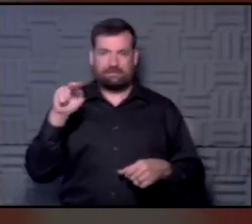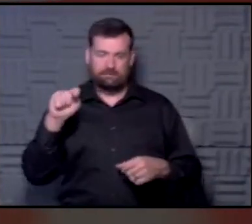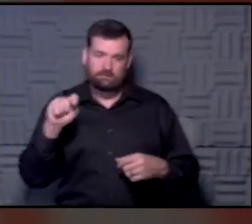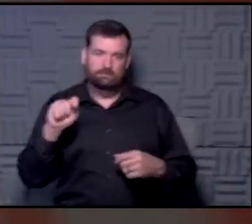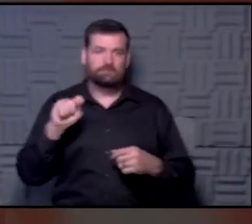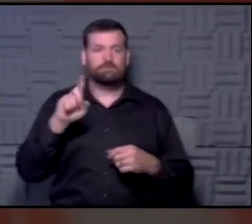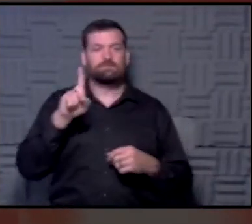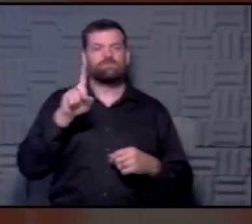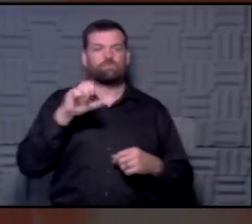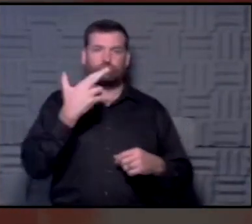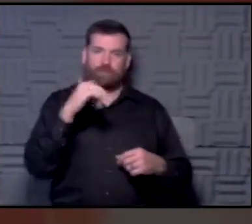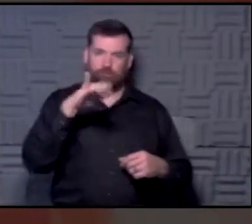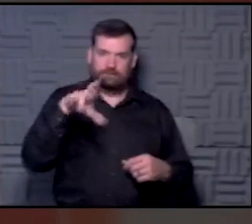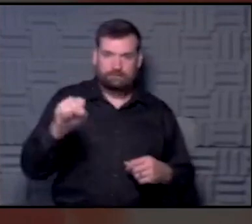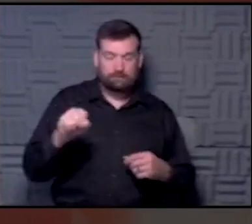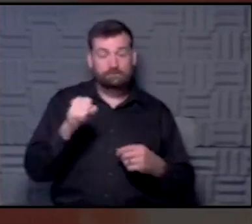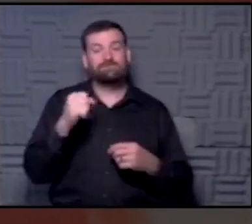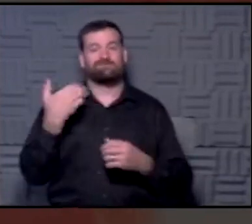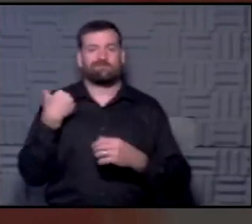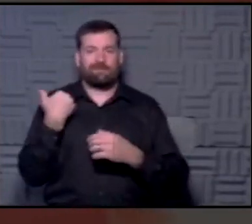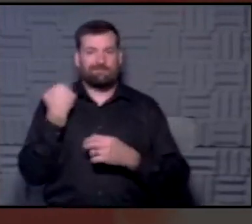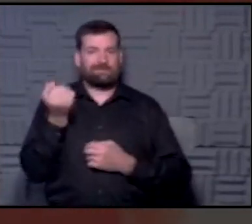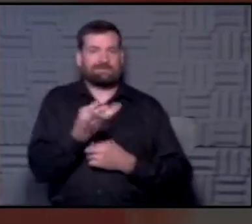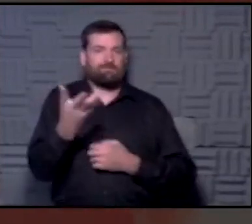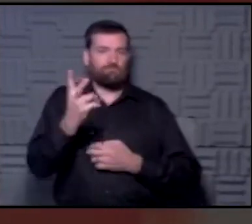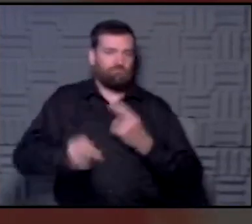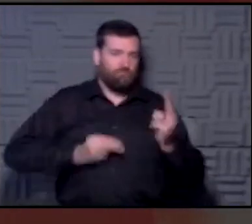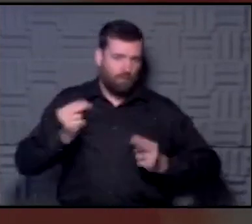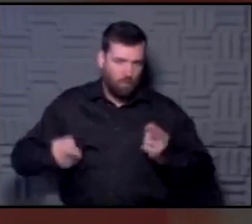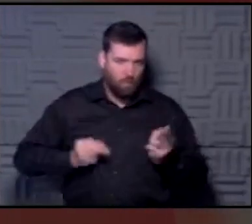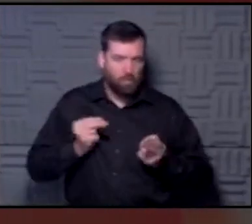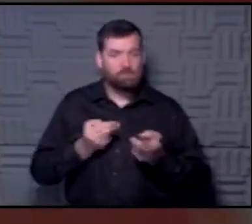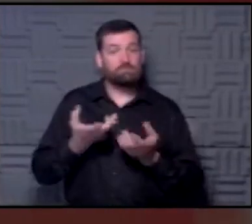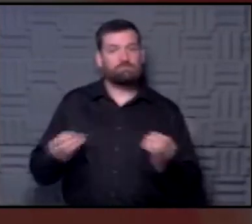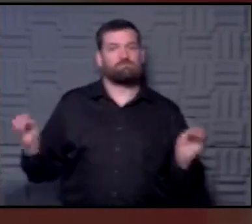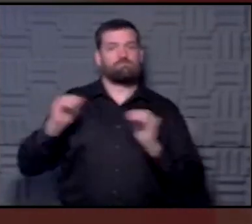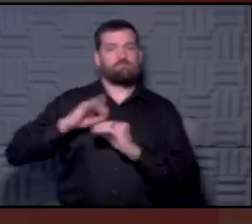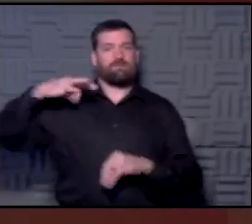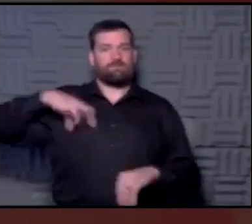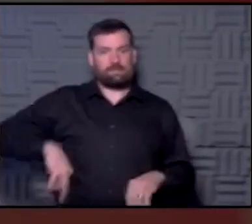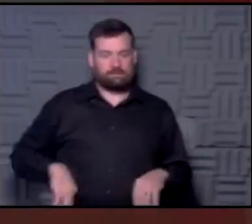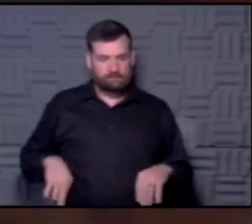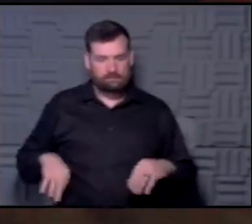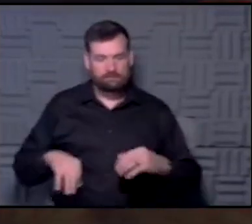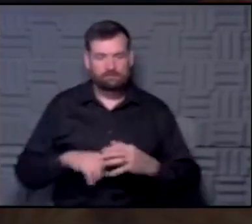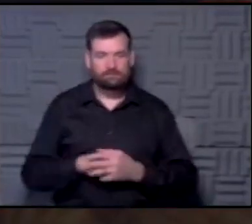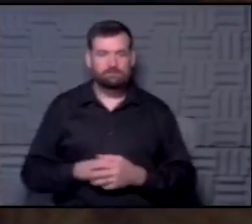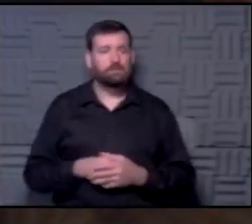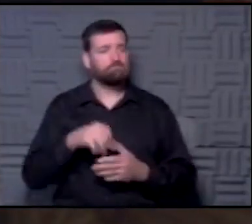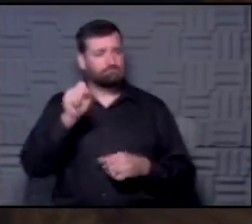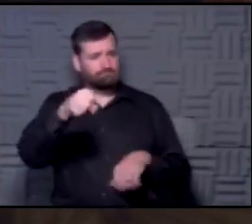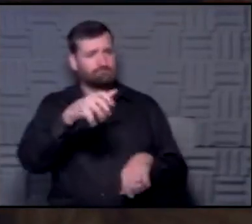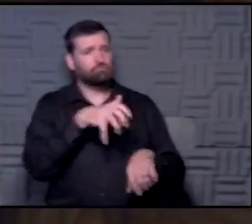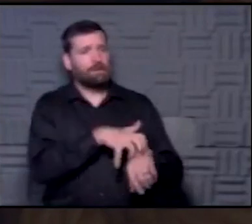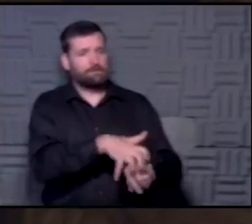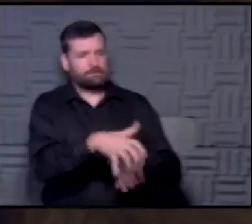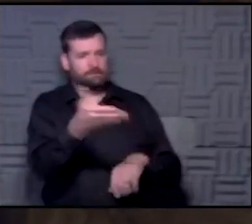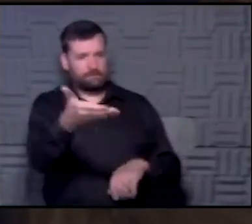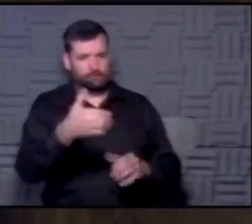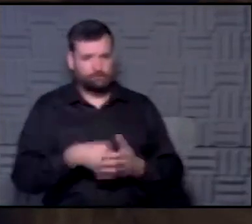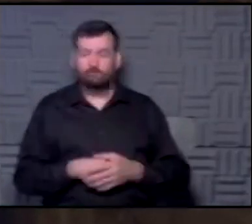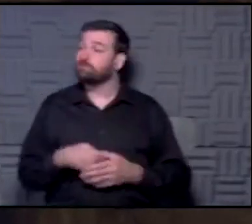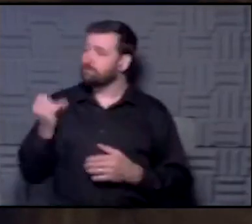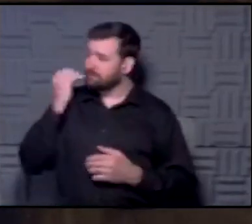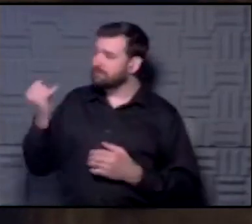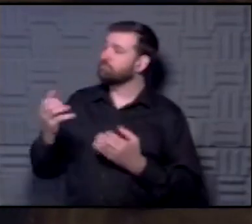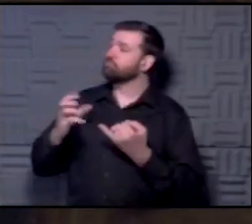cherries have melatonin and tryptophan, so a little more benefit of getting more Lots of of those. good ways there, yeah. Yeah. Oh, yeah, So grapes are there. Yeah, I saw cherries